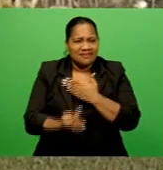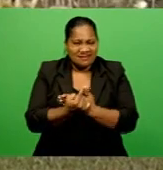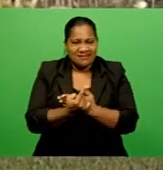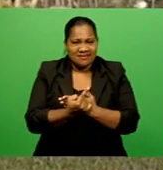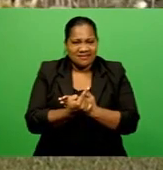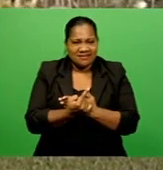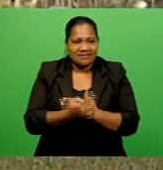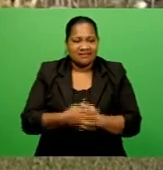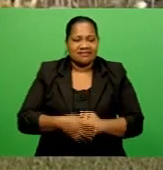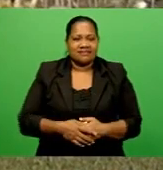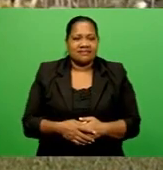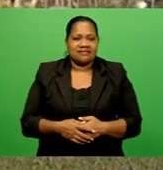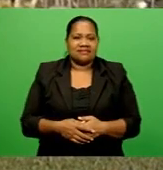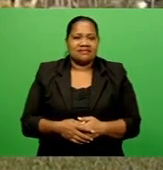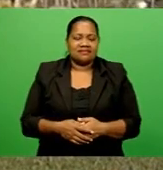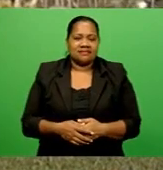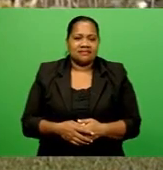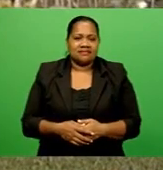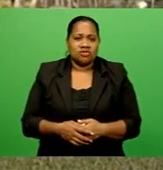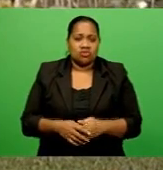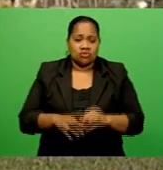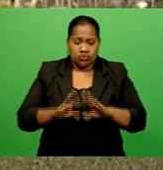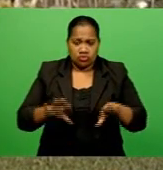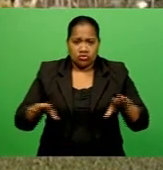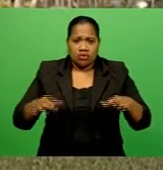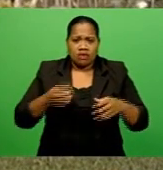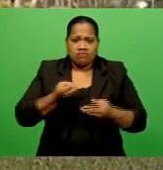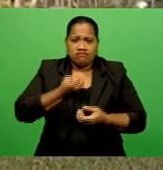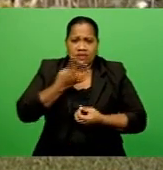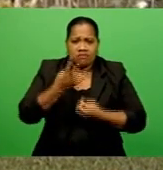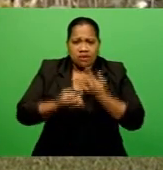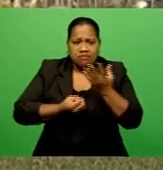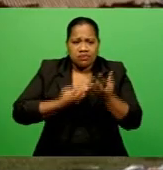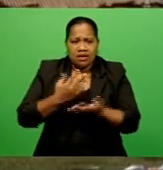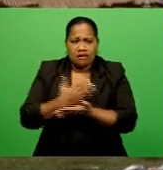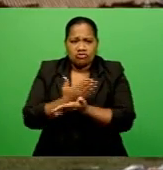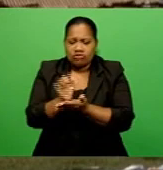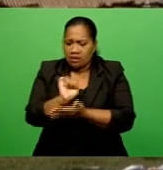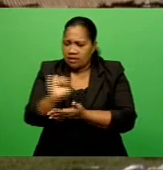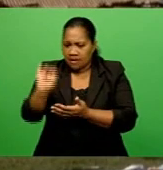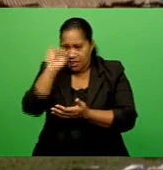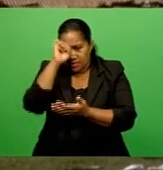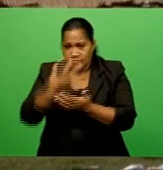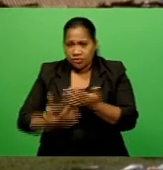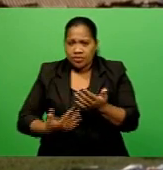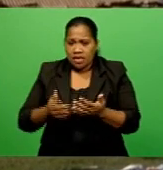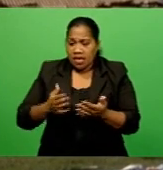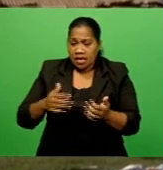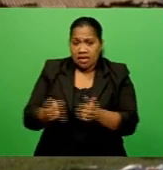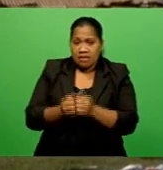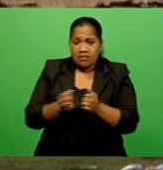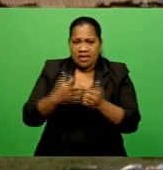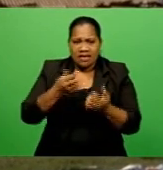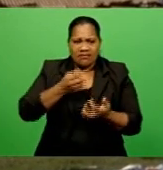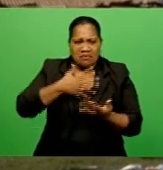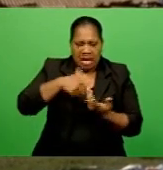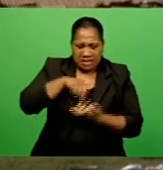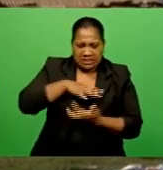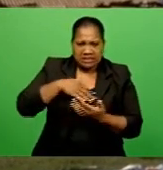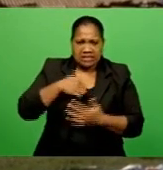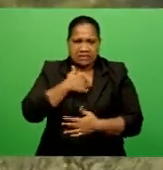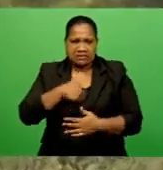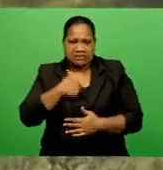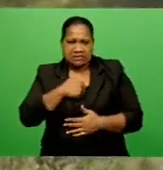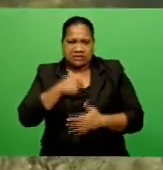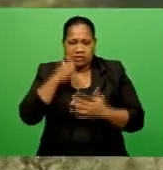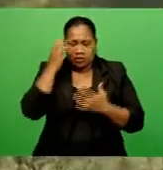place. Singh says the children open up sharing their experiences, and majority had mixed emotions and were traumatized.